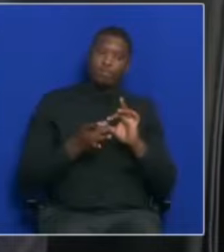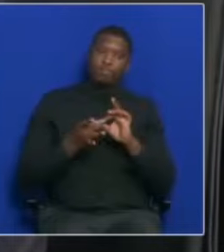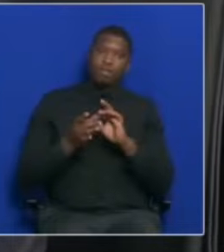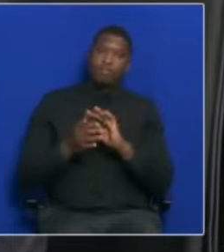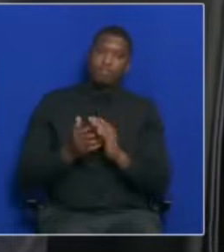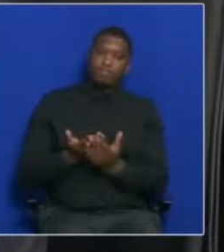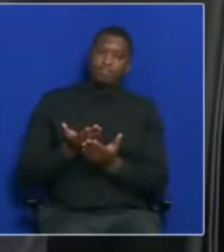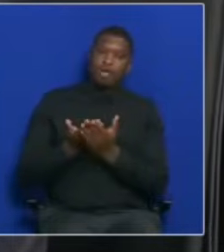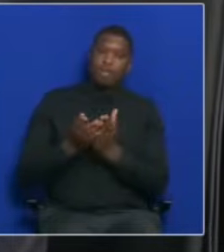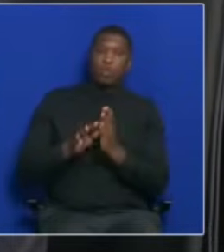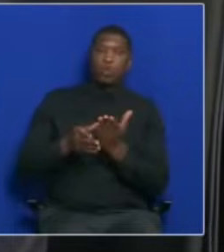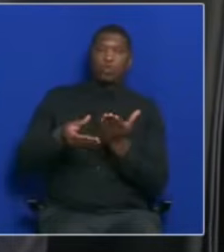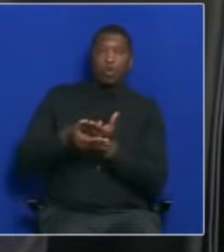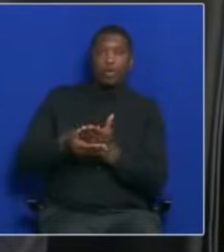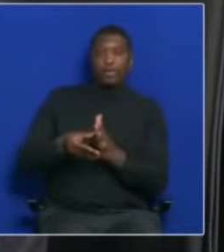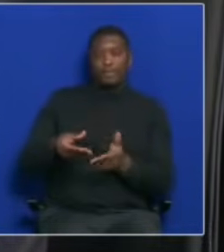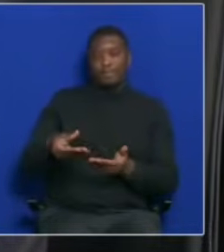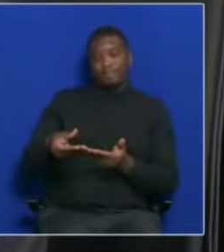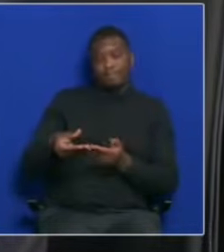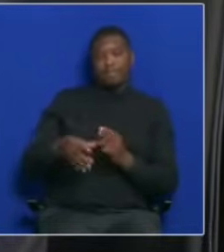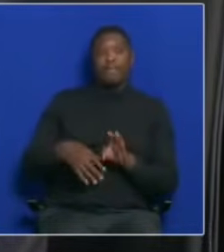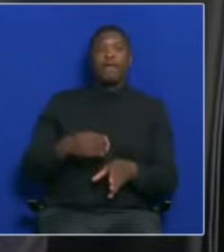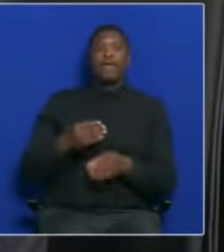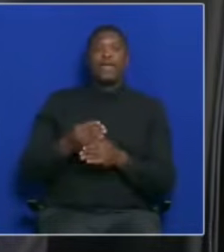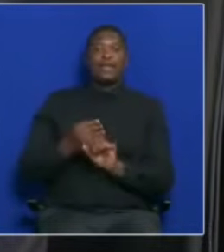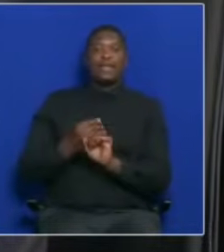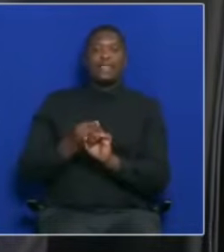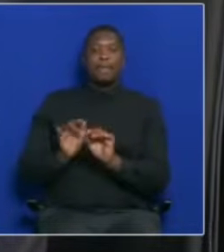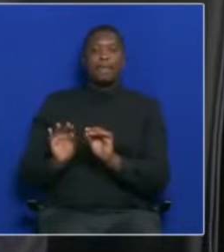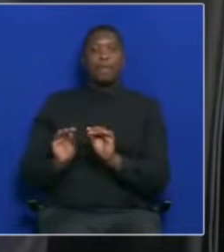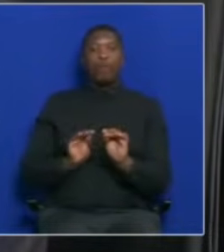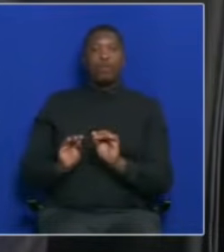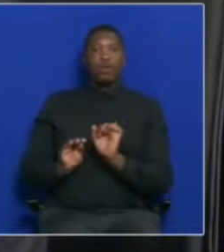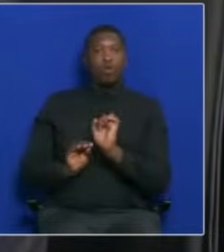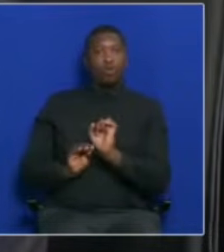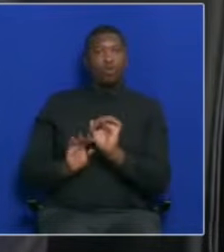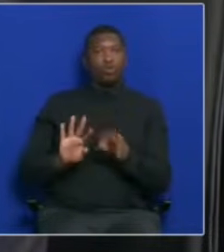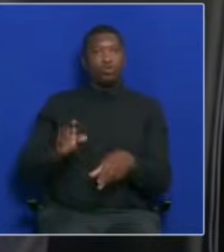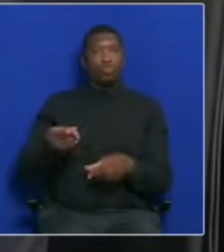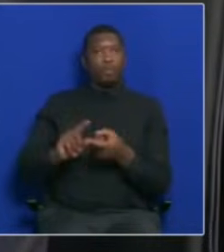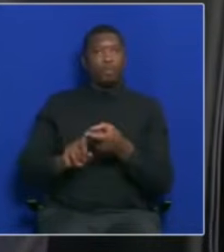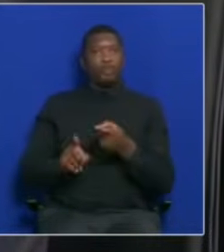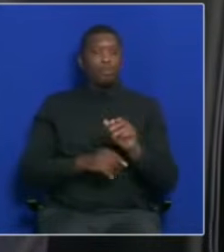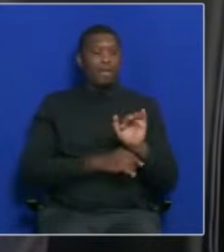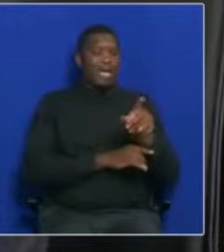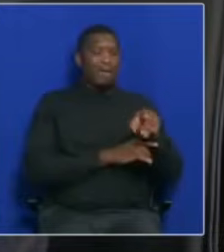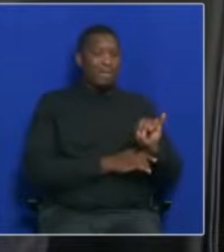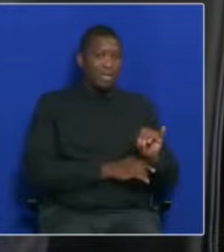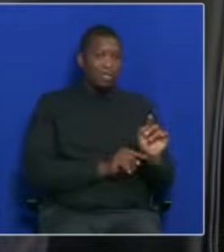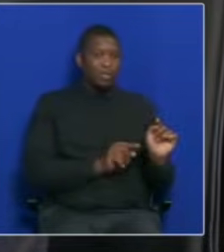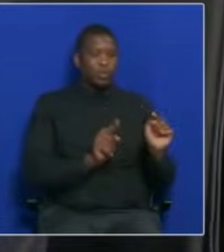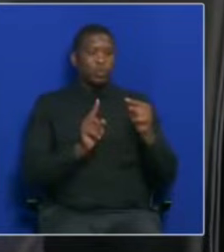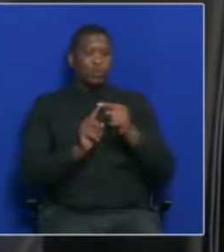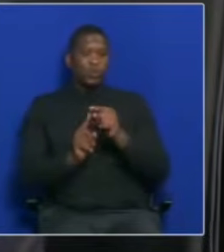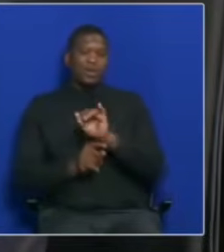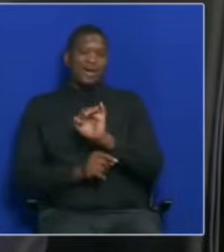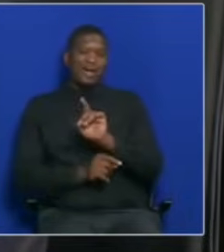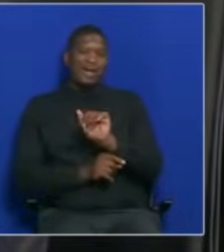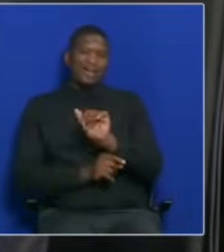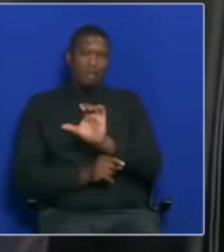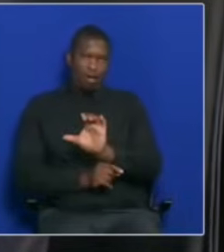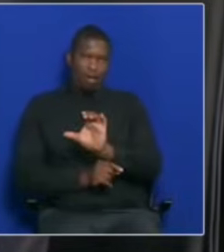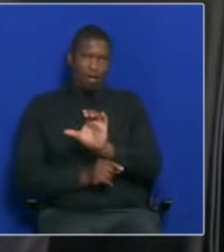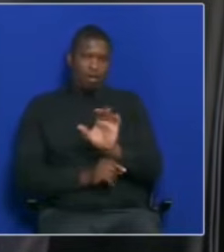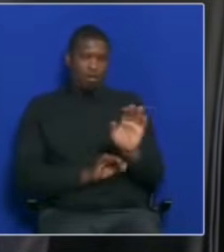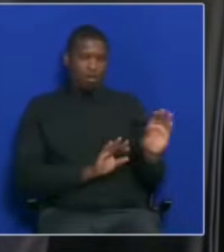movement of those dockets from IPID to the ID or IDAC as it now is,